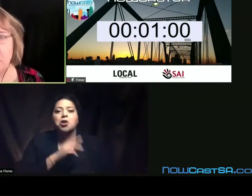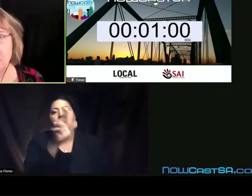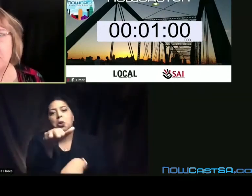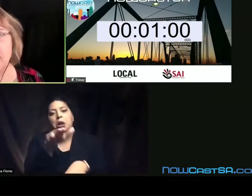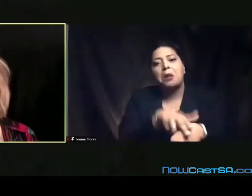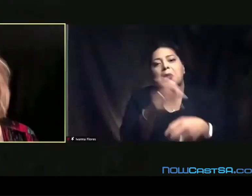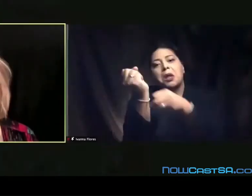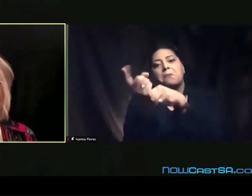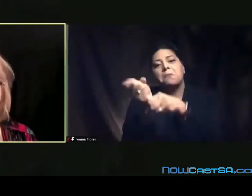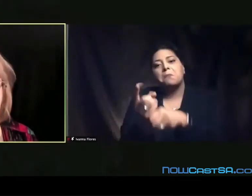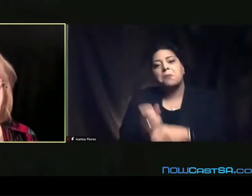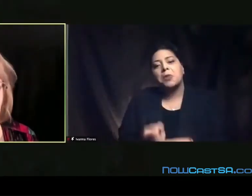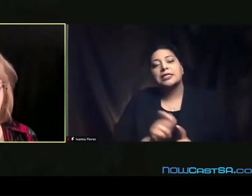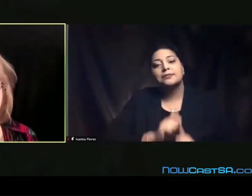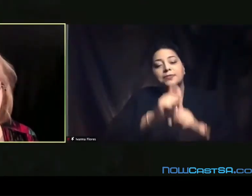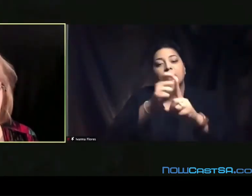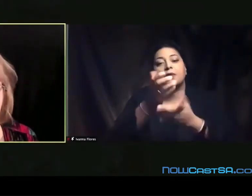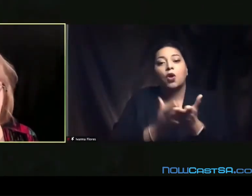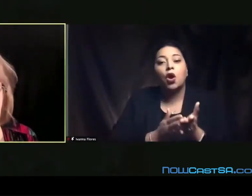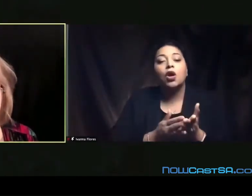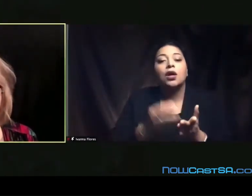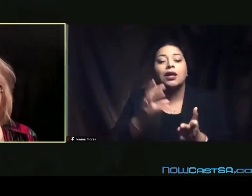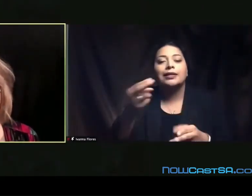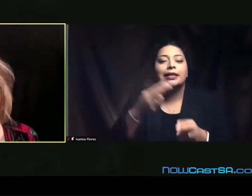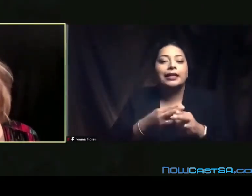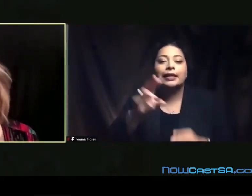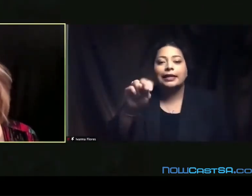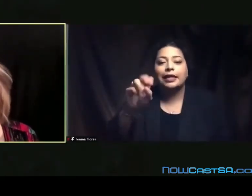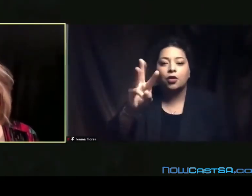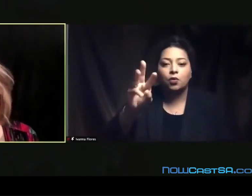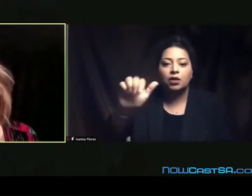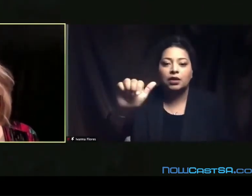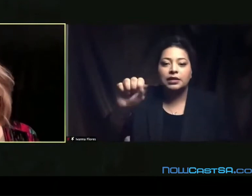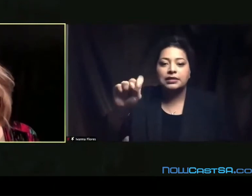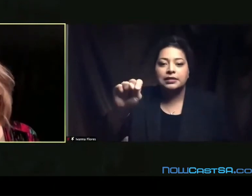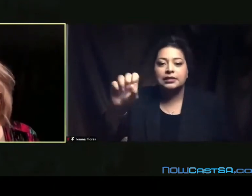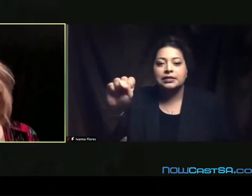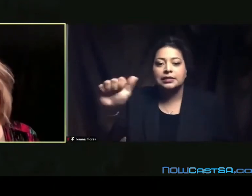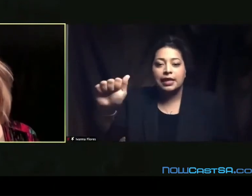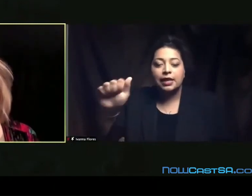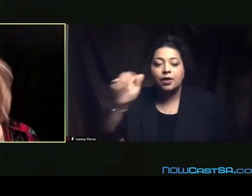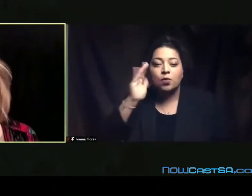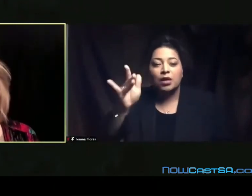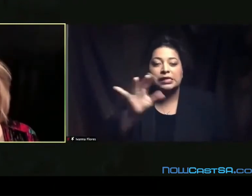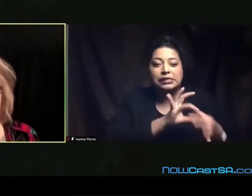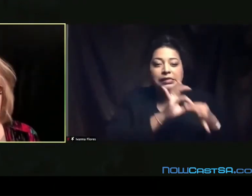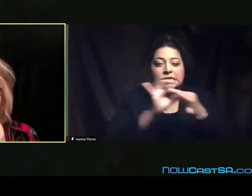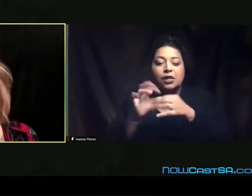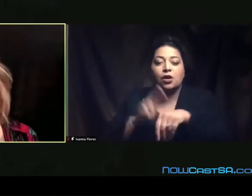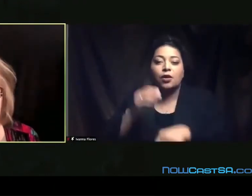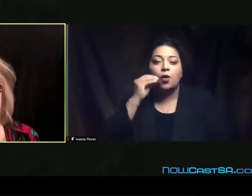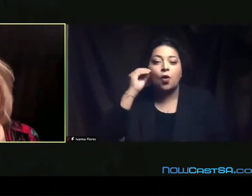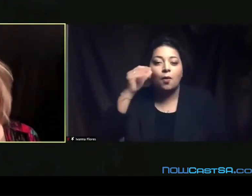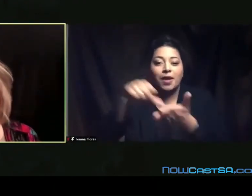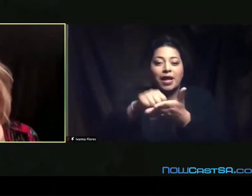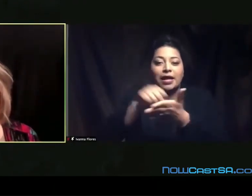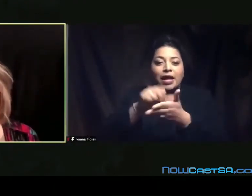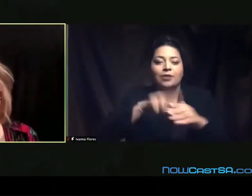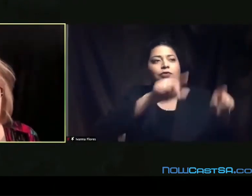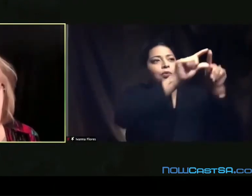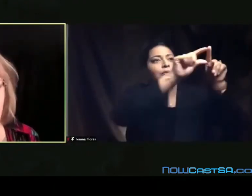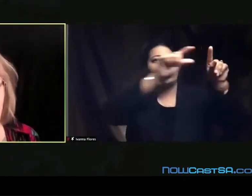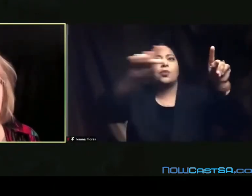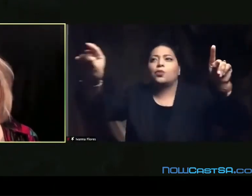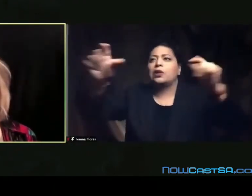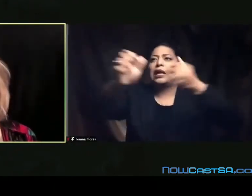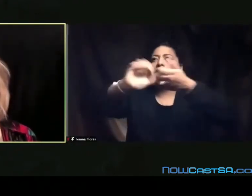annual special section called, and it will be called Nowcast SA. It will be tagged in the homepage on the menu bar, and it will say